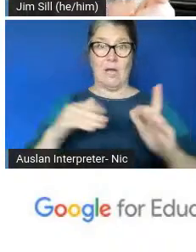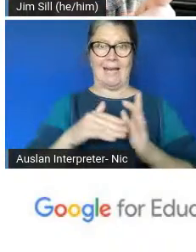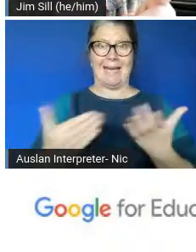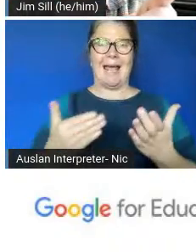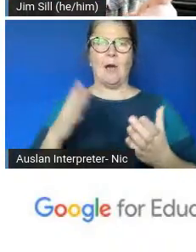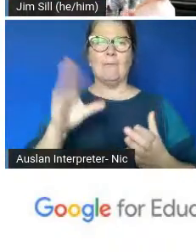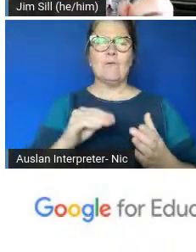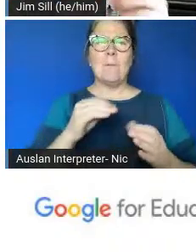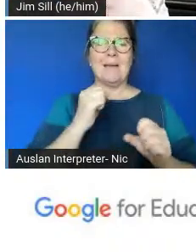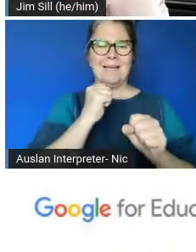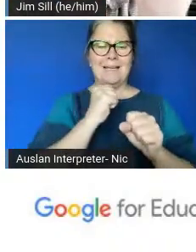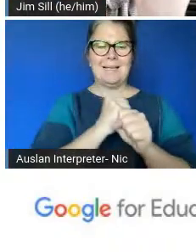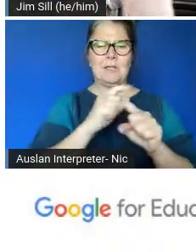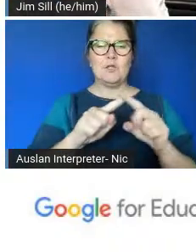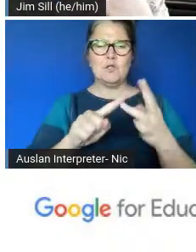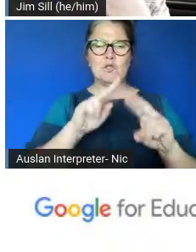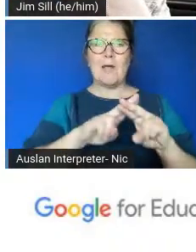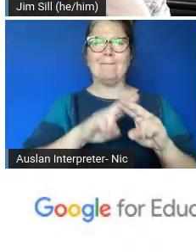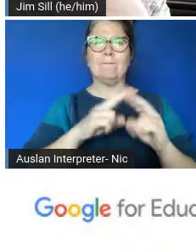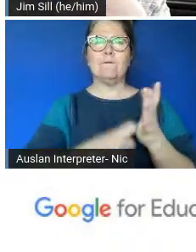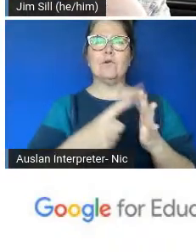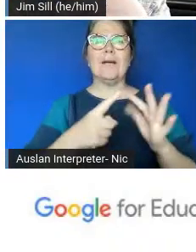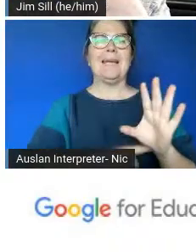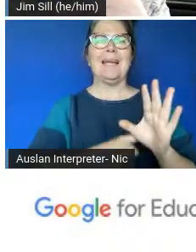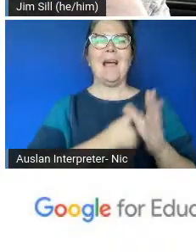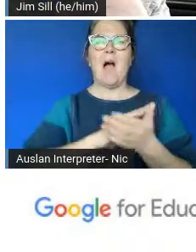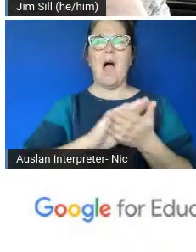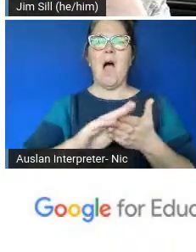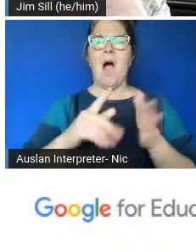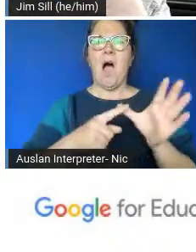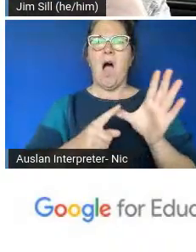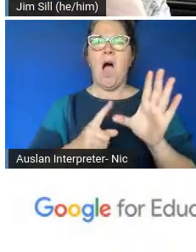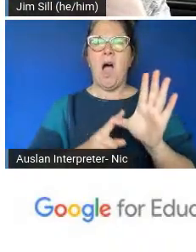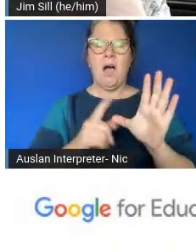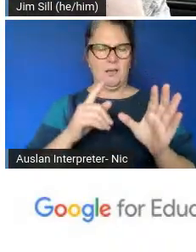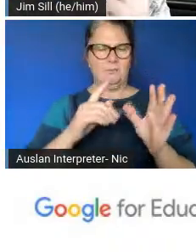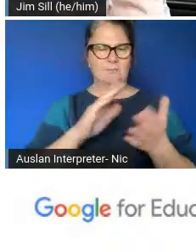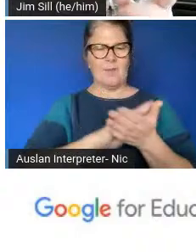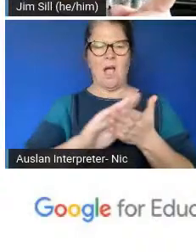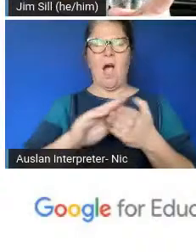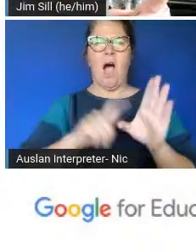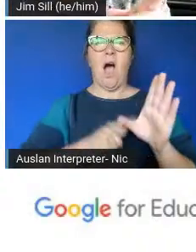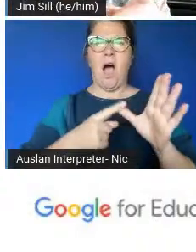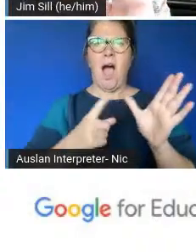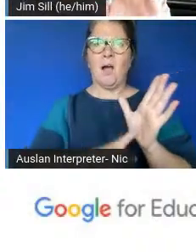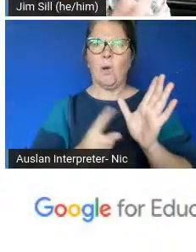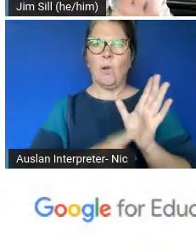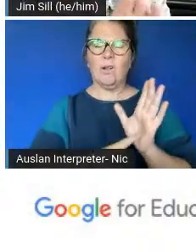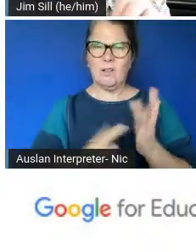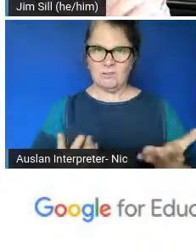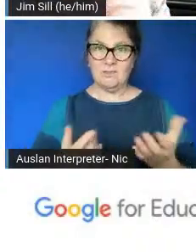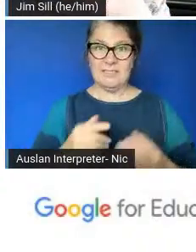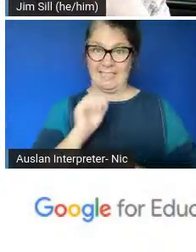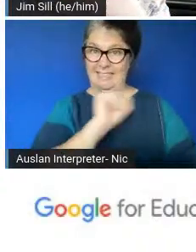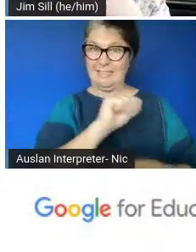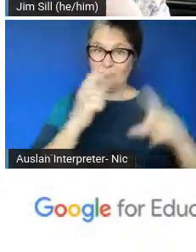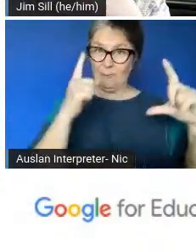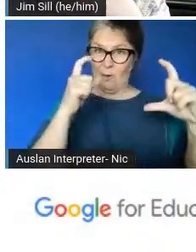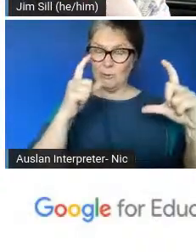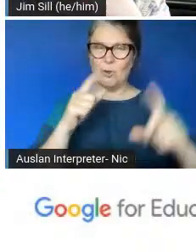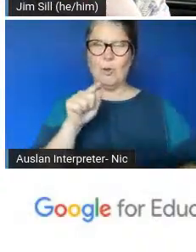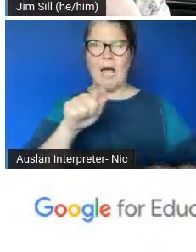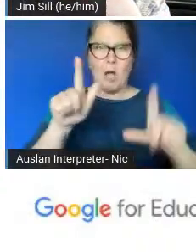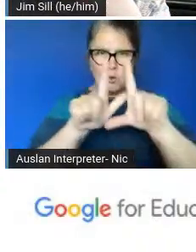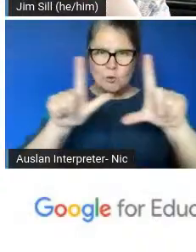our friend in San Diego. I just saw that and I was like, why has Jeff got a picture on Google Maps? Chris, zoom into it. Just zoom into it a little